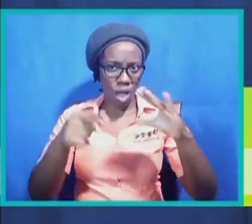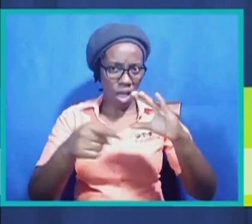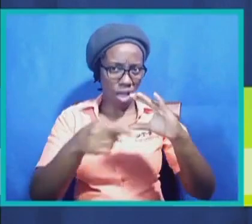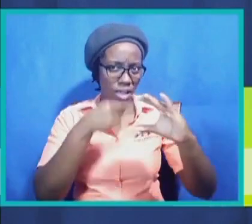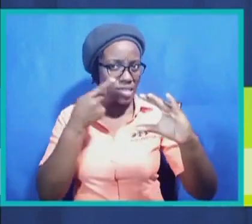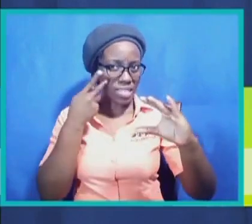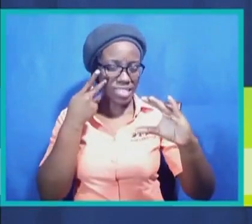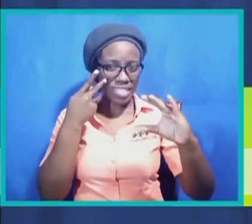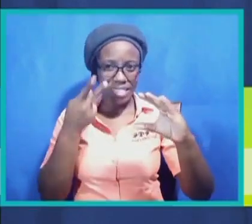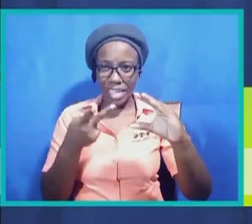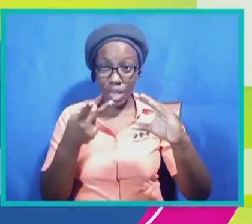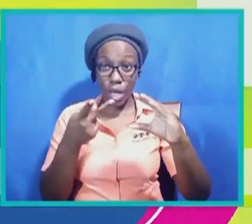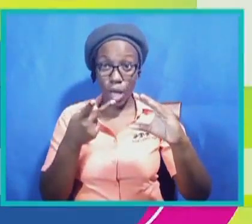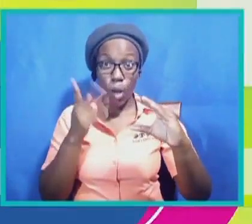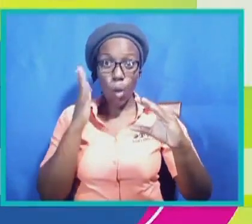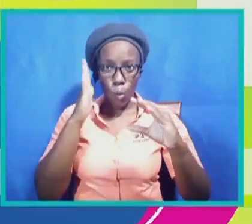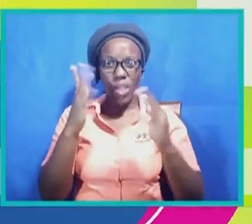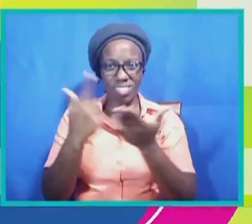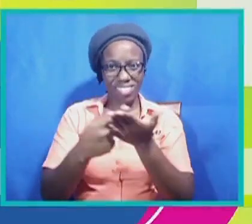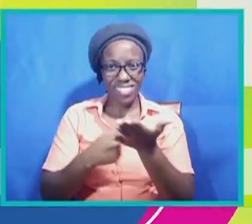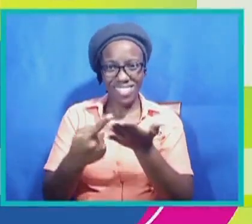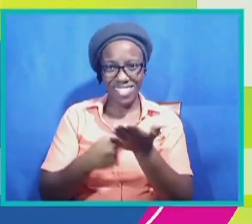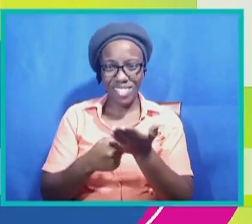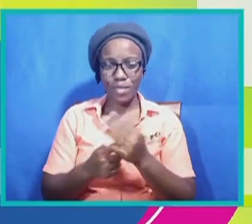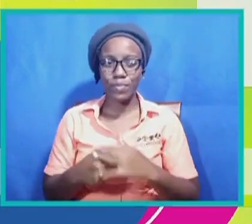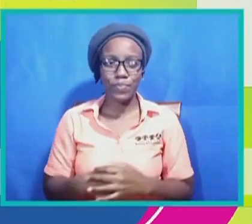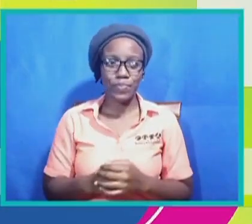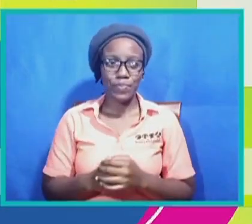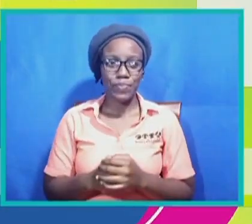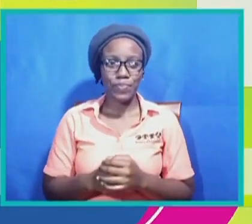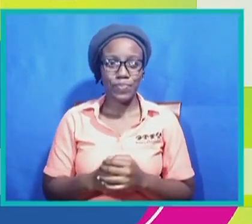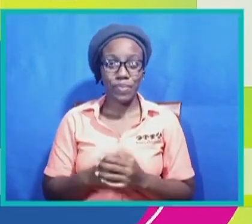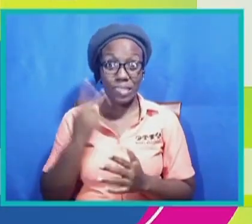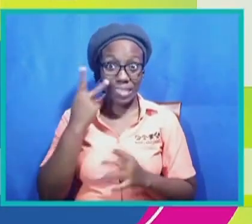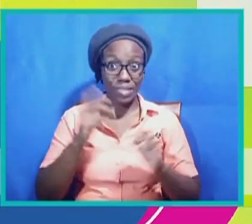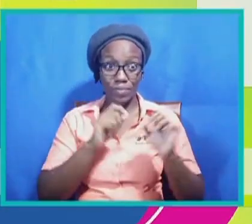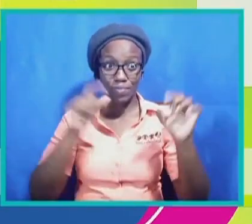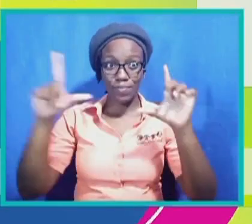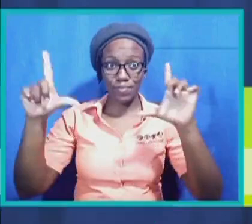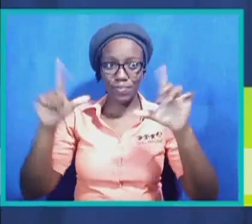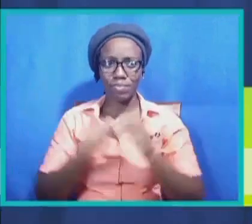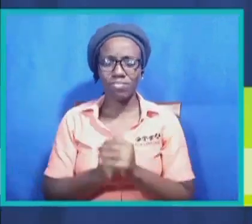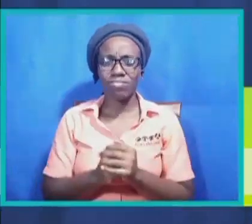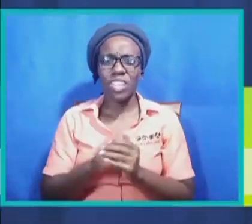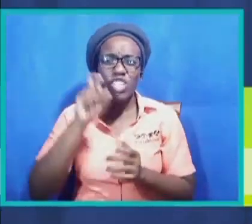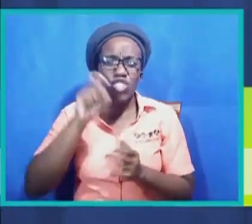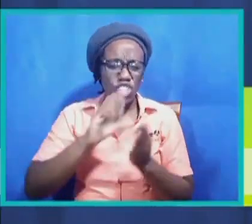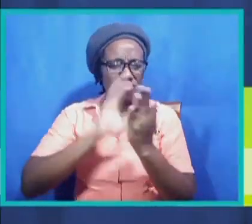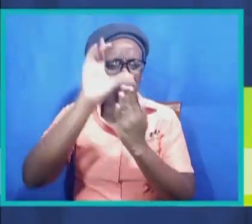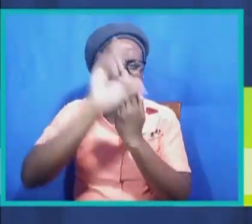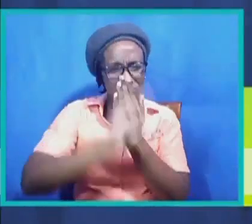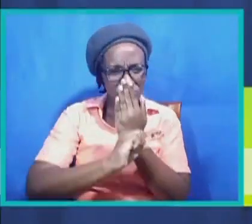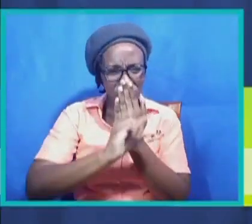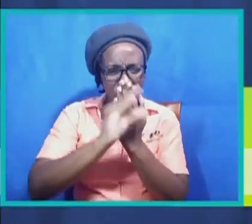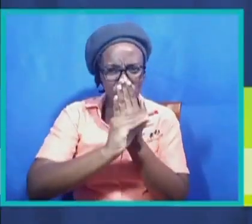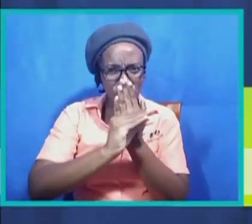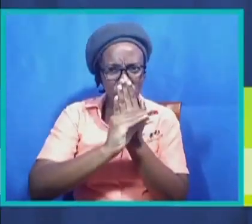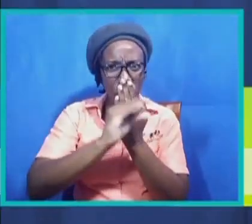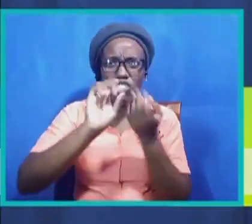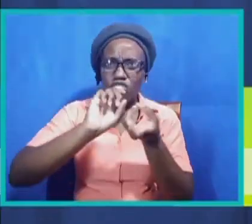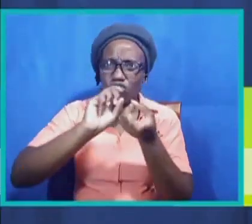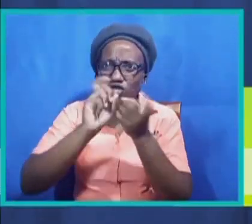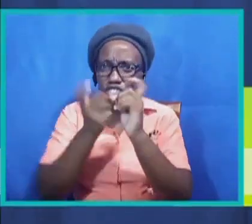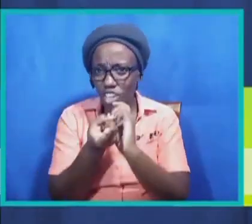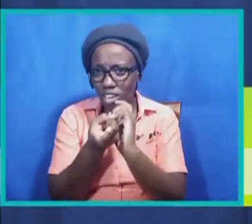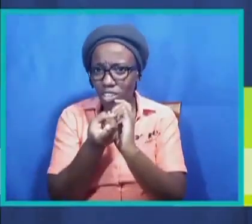you address them, please, Doctor and Mr. Sicharan. Should the curriculum be changed to focus past just